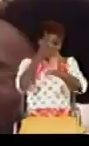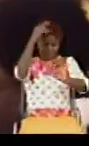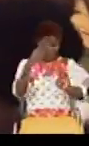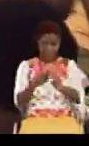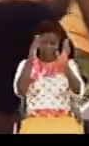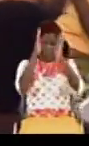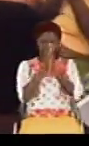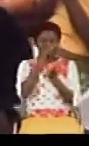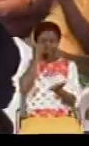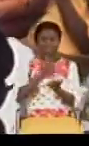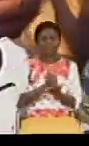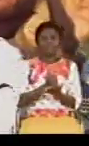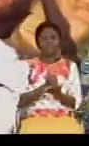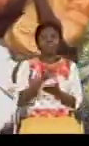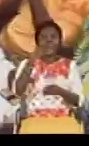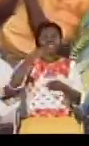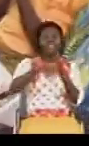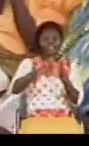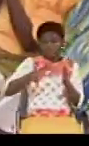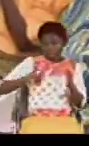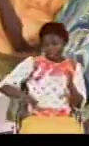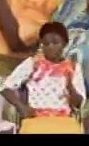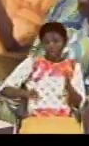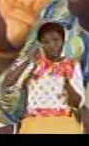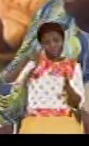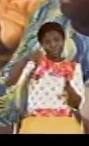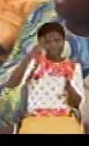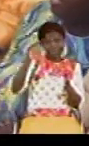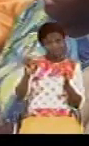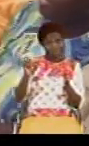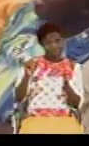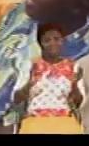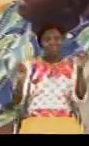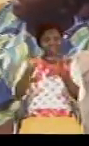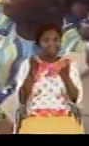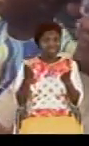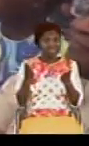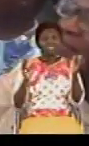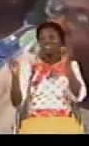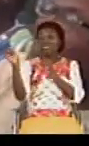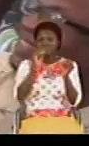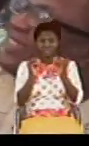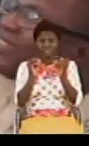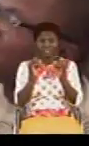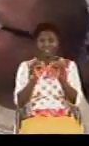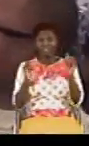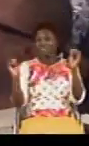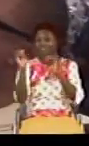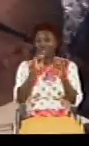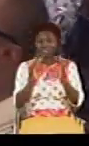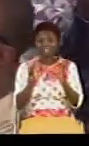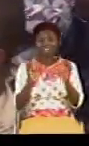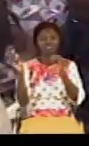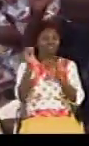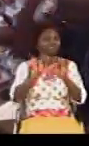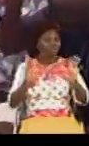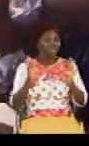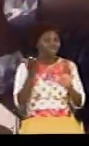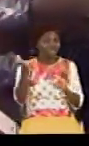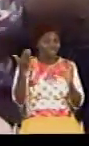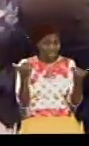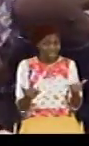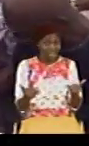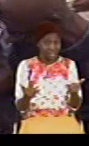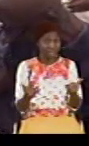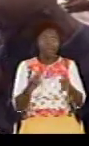In your purse, there's something, there's nothing there now, God will fill that purse.